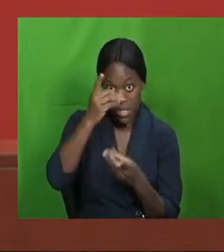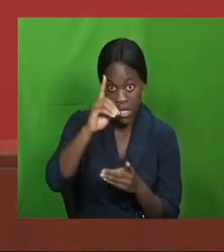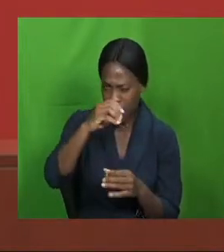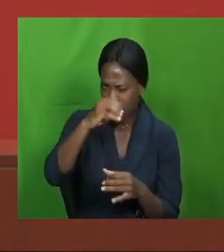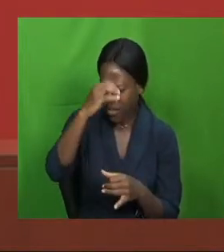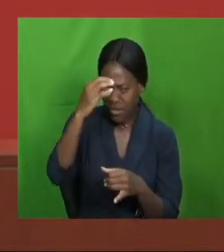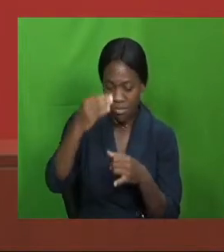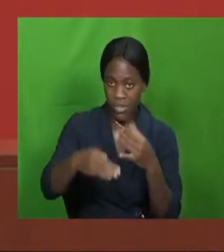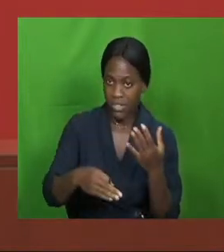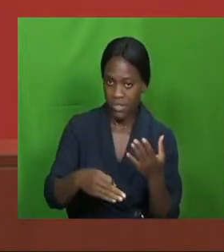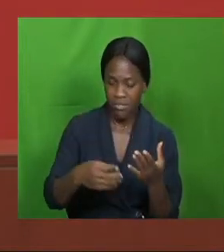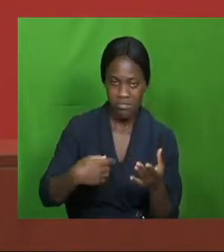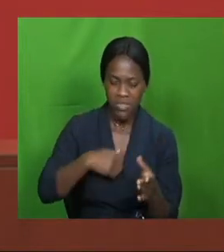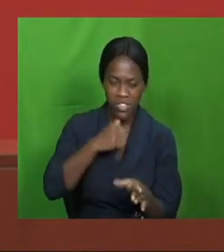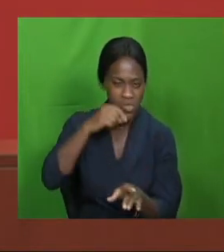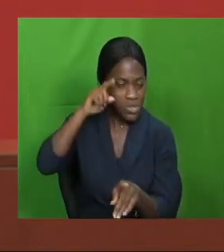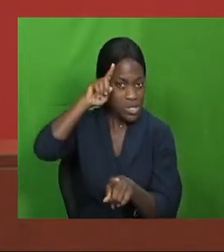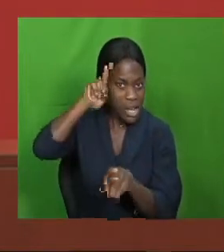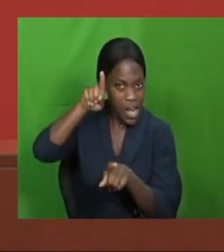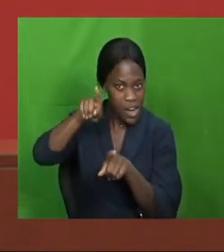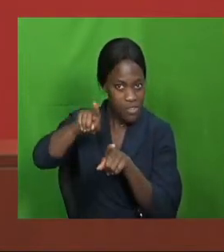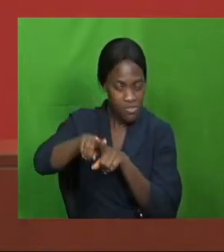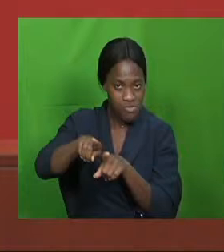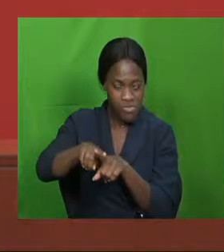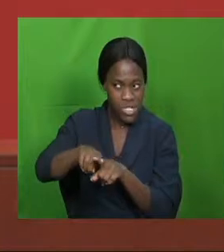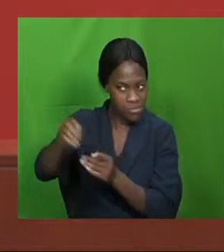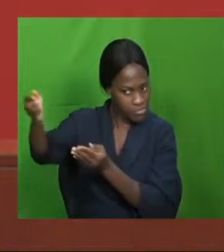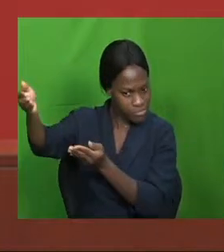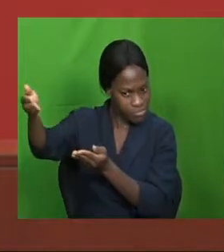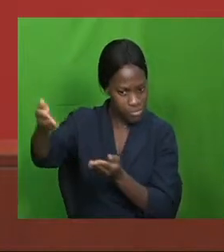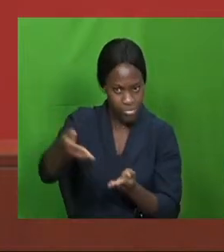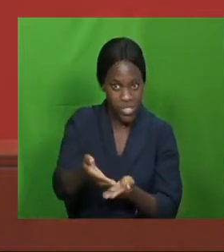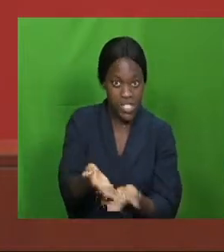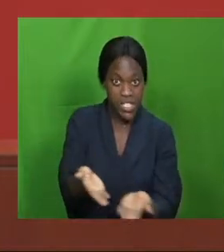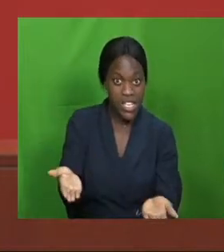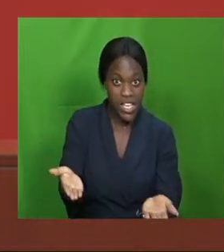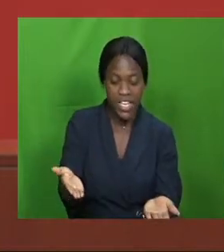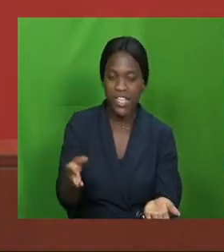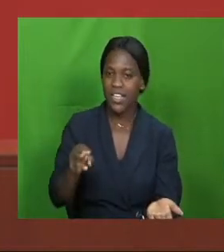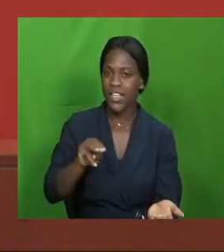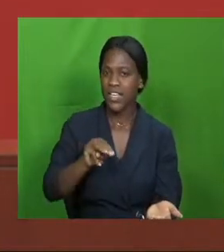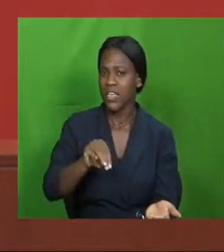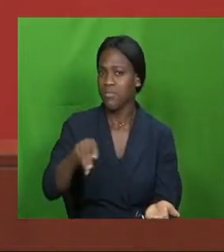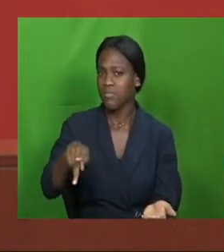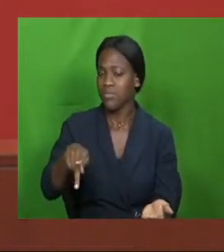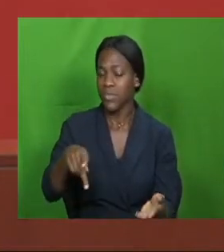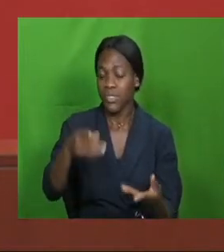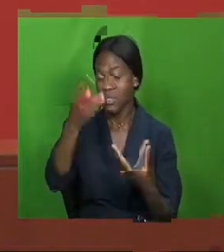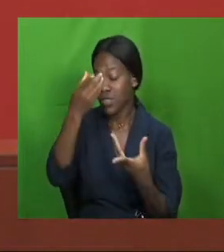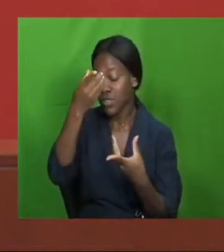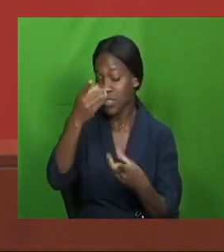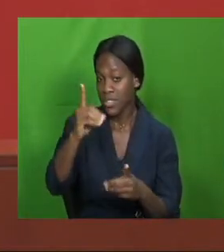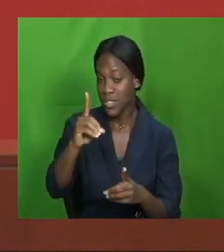I disagree that the decision should be taken by the House," unquote.